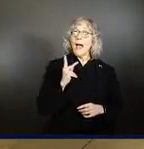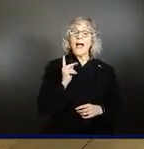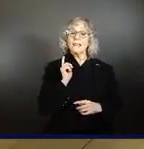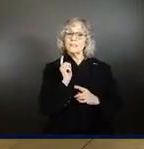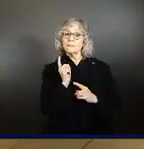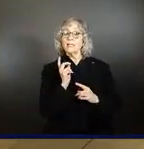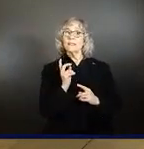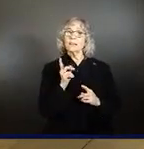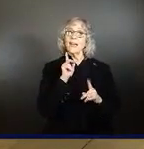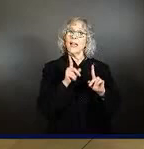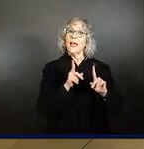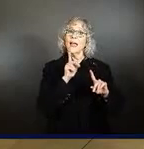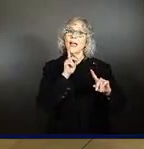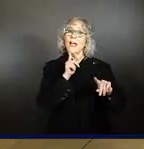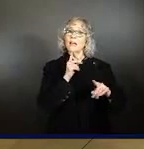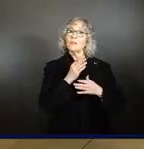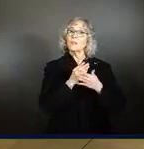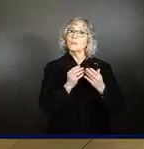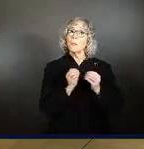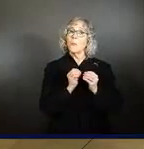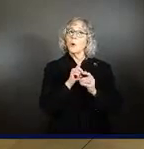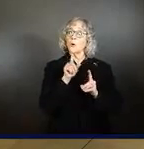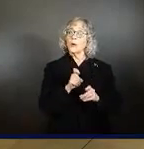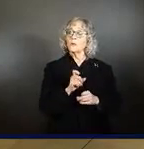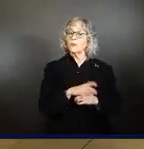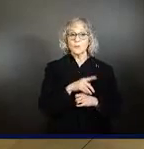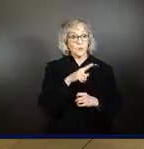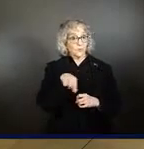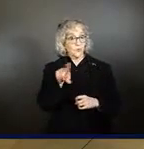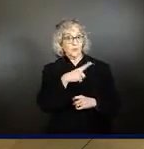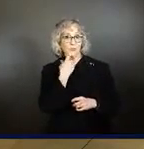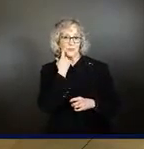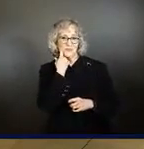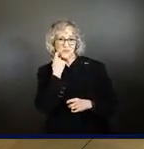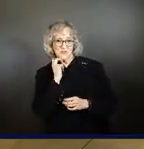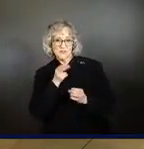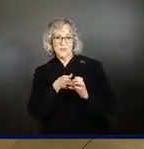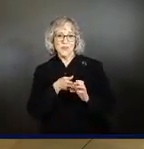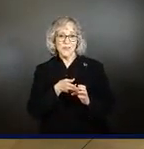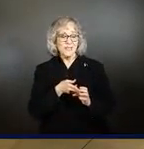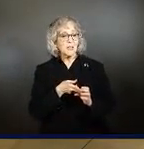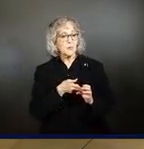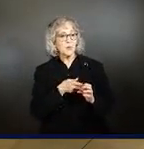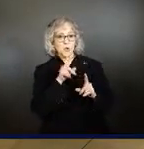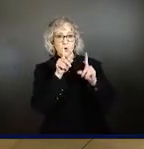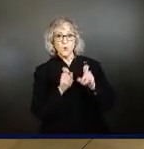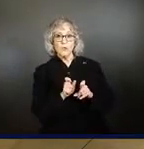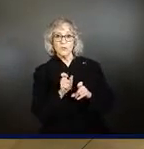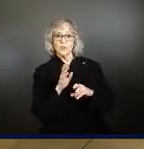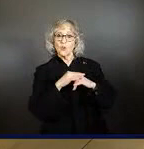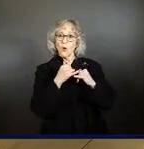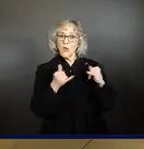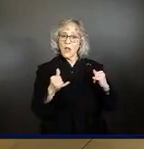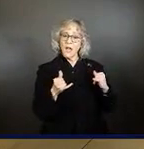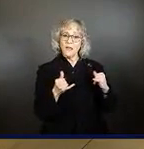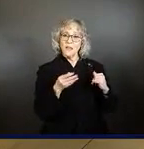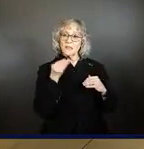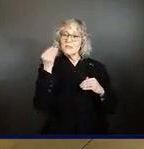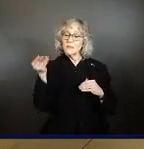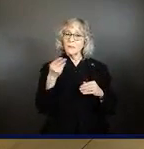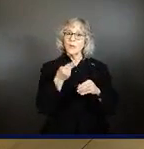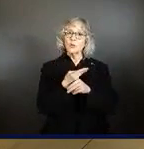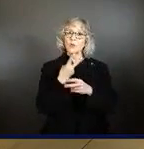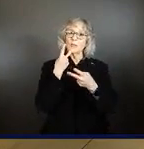to answer some more questions from our viewers. For those of you tuning in, keep sending your questions online. You can submit them using